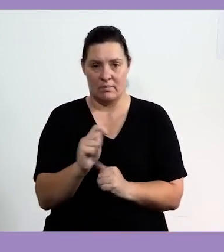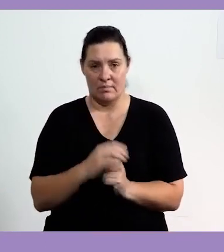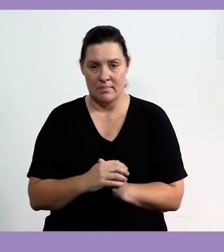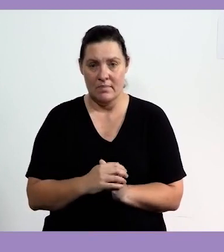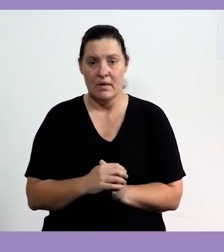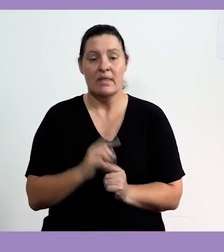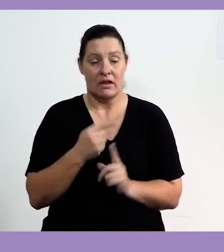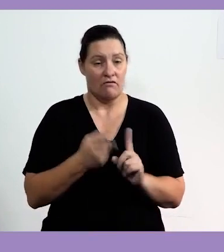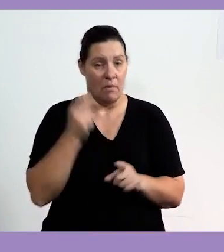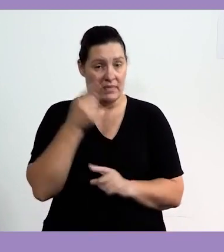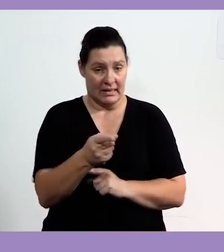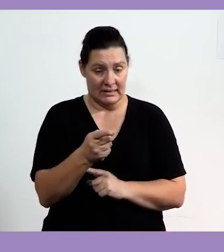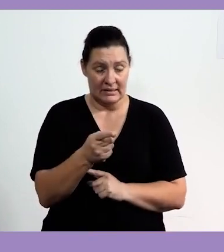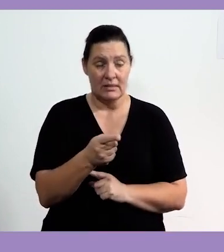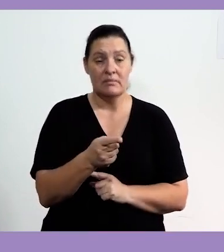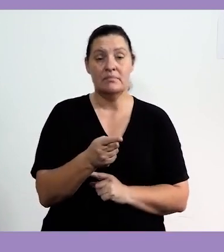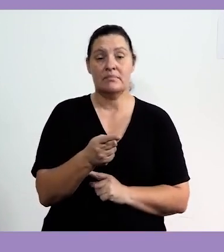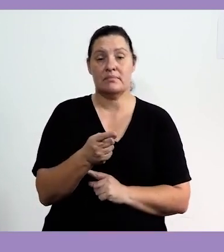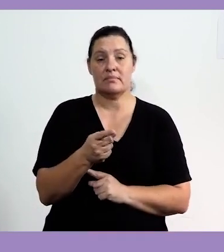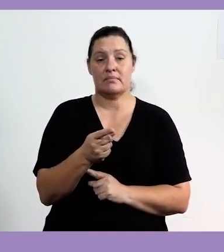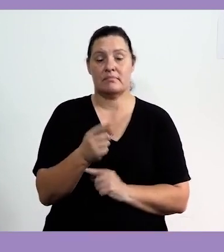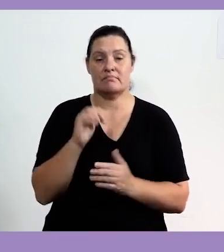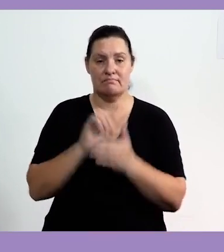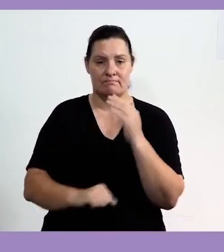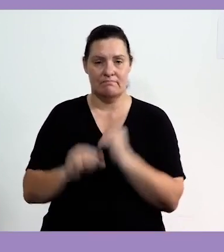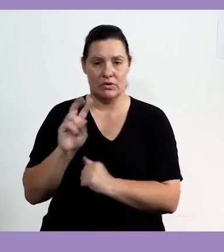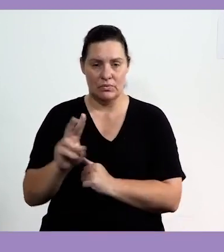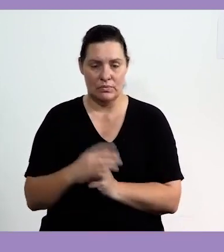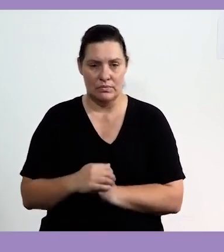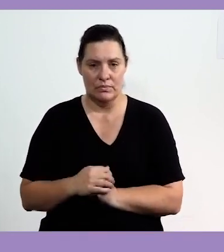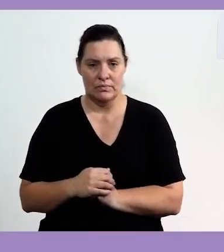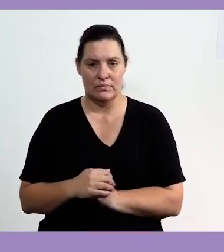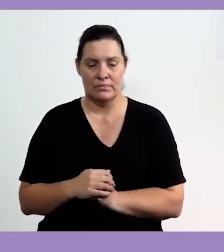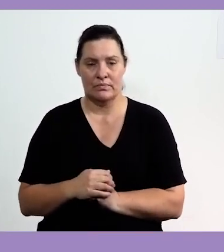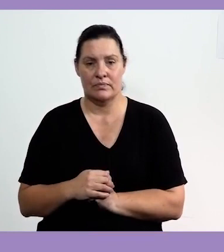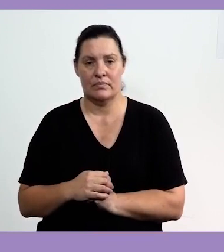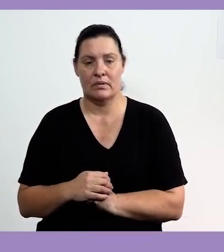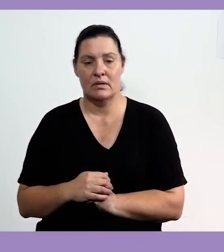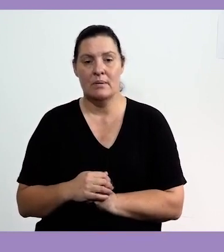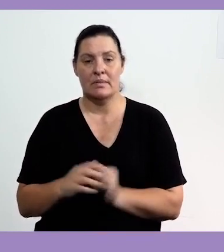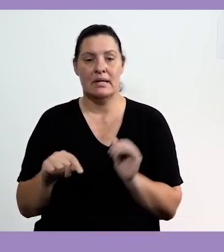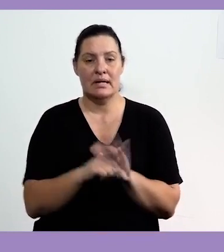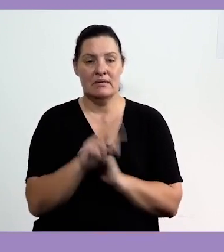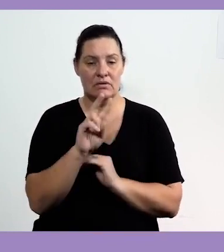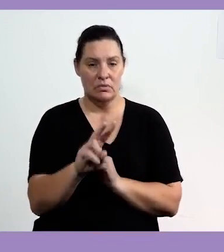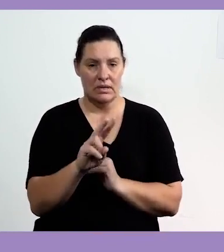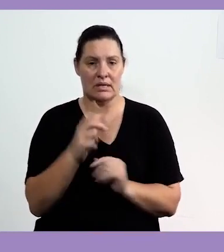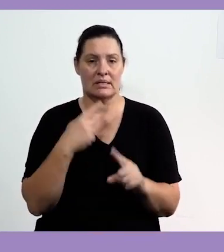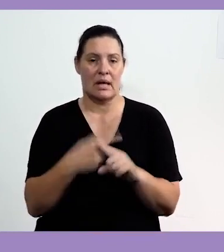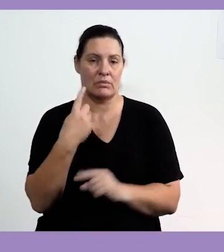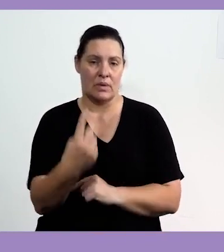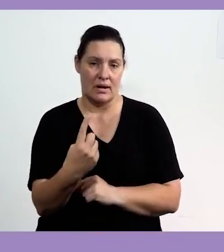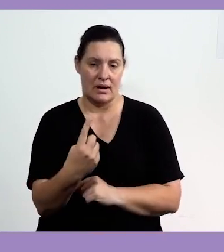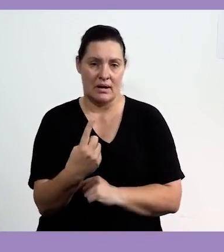first term. And then from that 1, we are going to subtract 2. So this is going to be negative